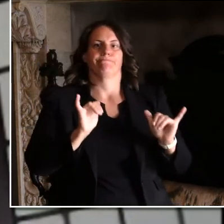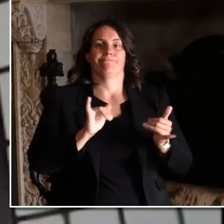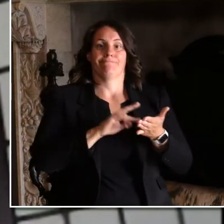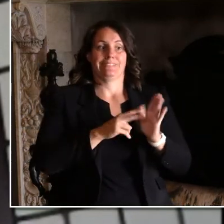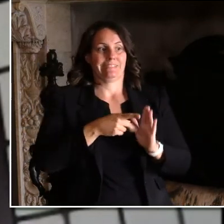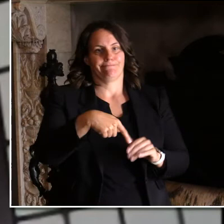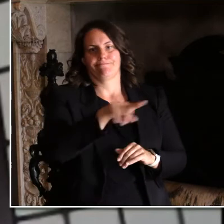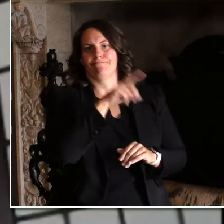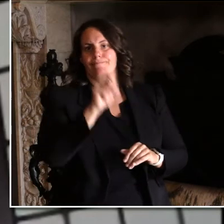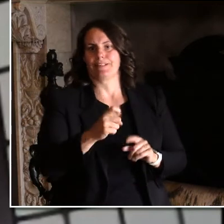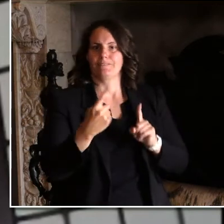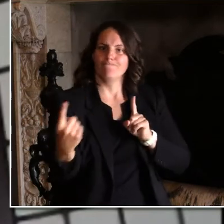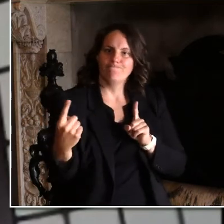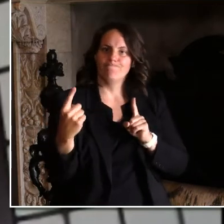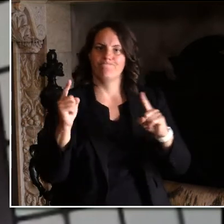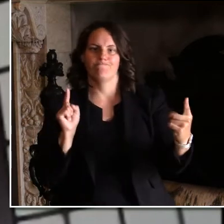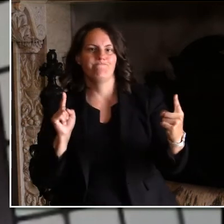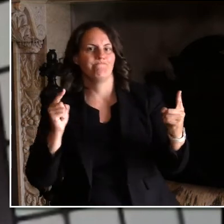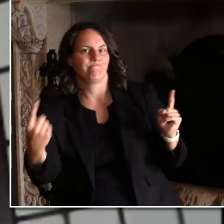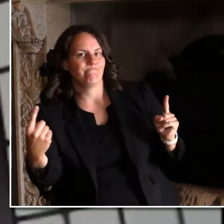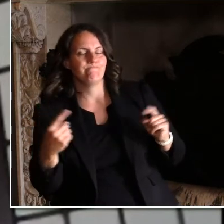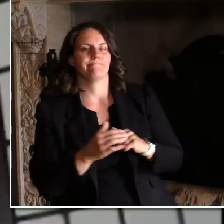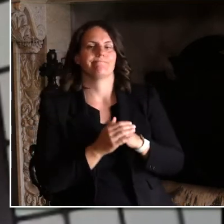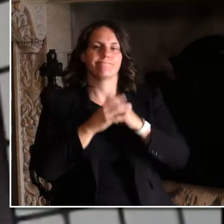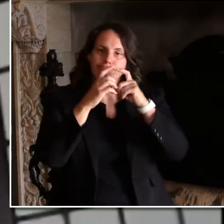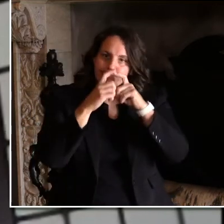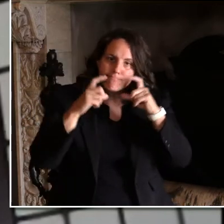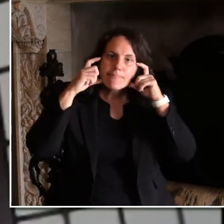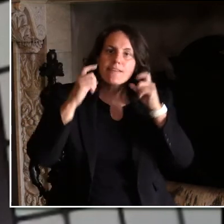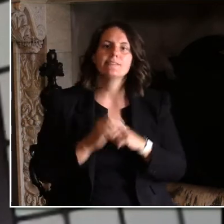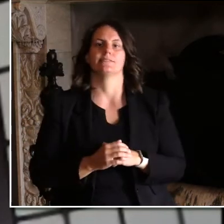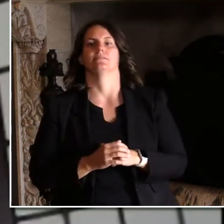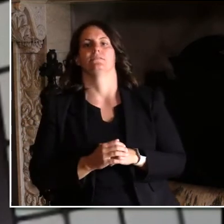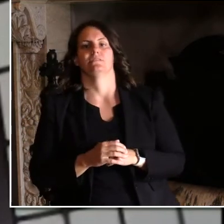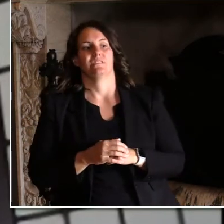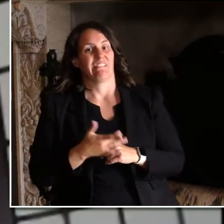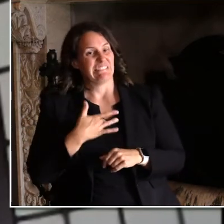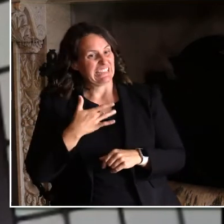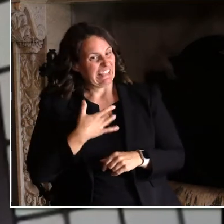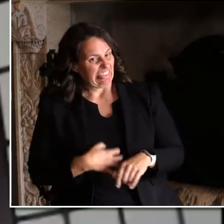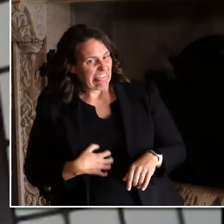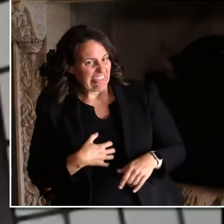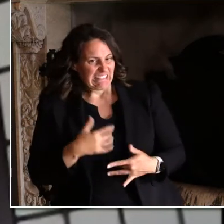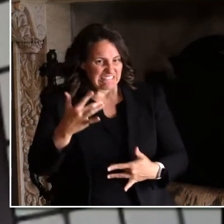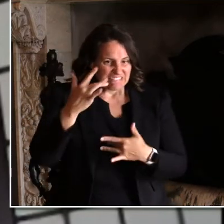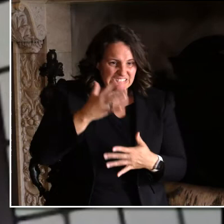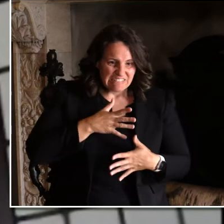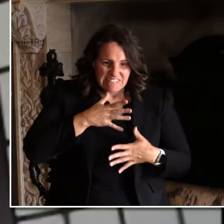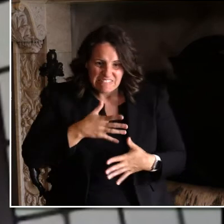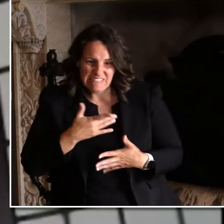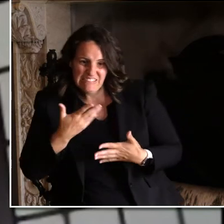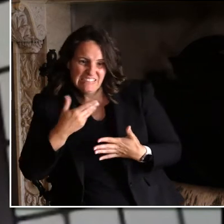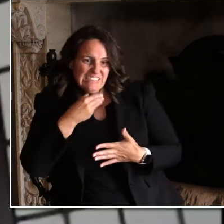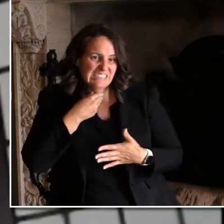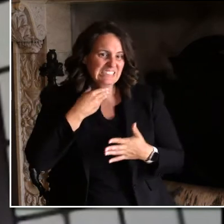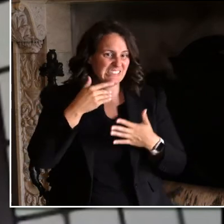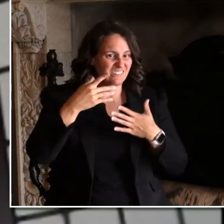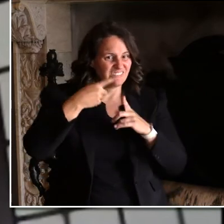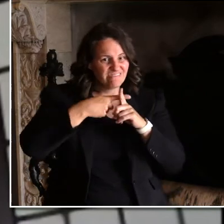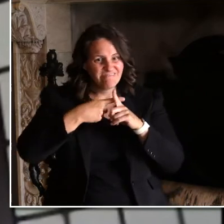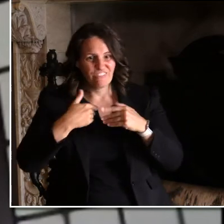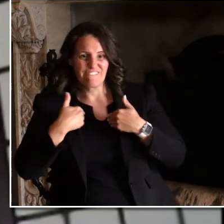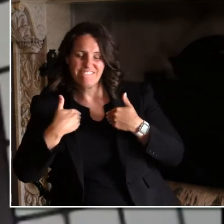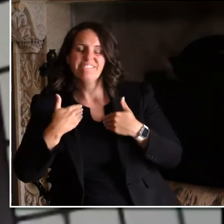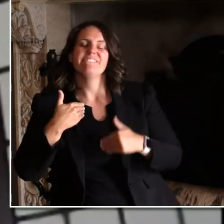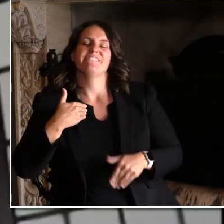a cloth face covering and staying home when you're sick, not touching your eyes, covering your coughs and sneezes. All of those things,